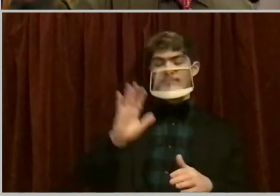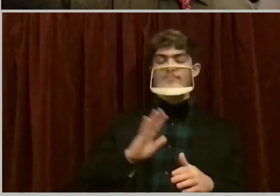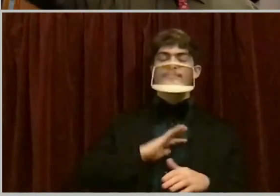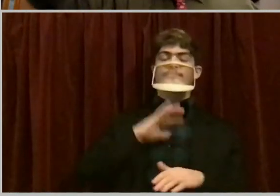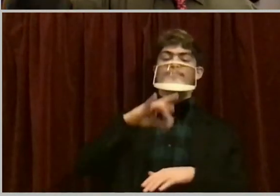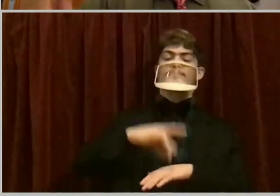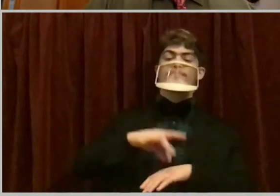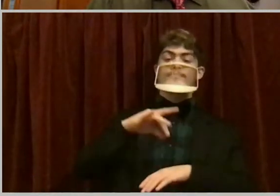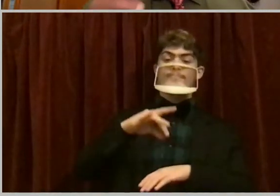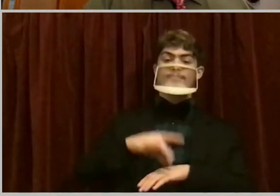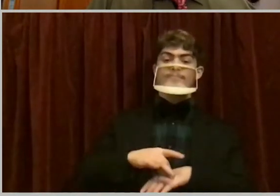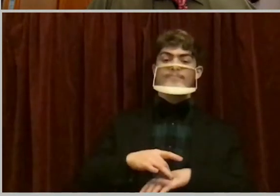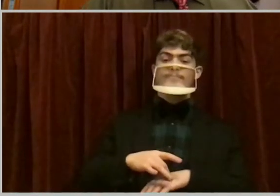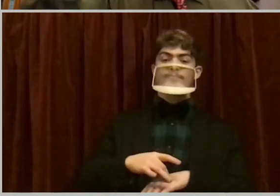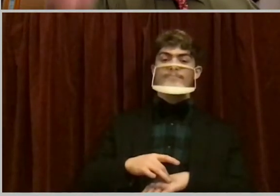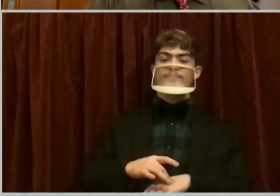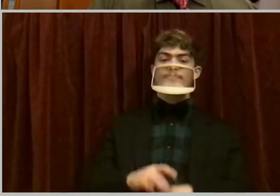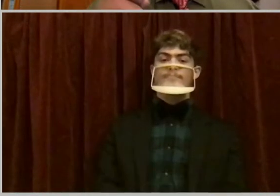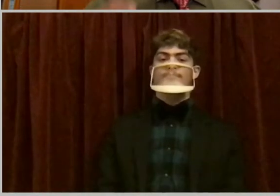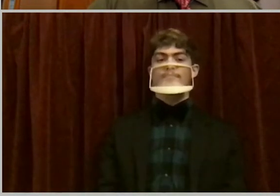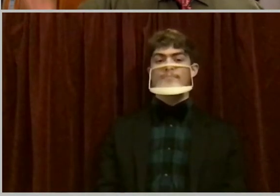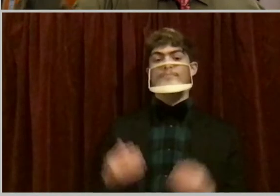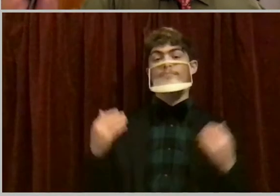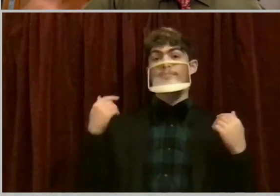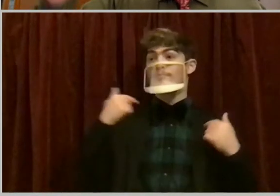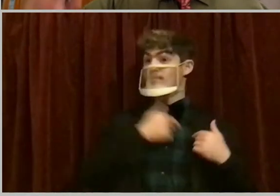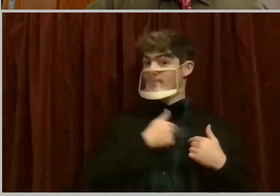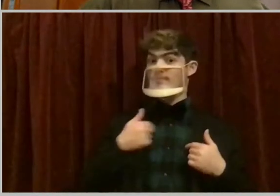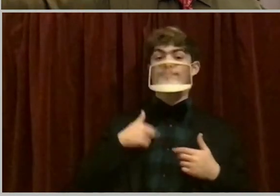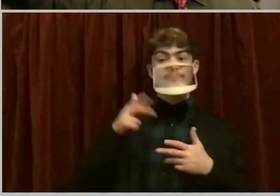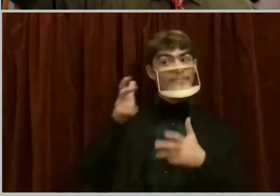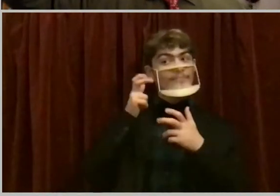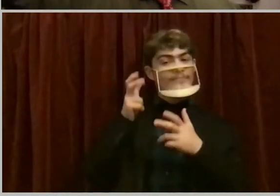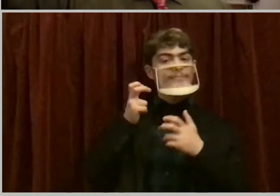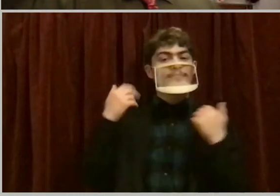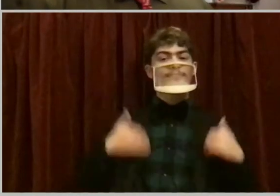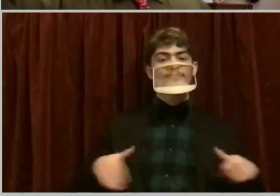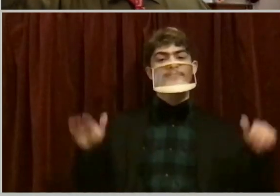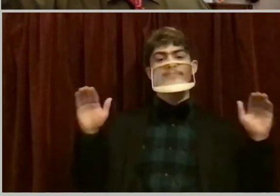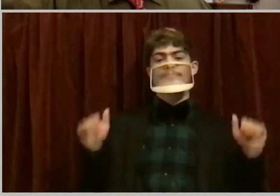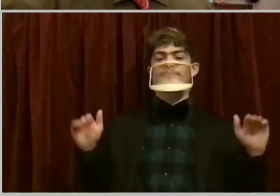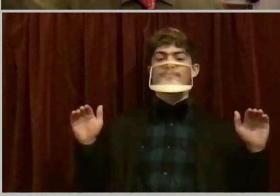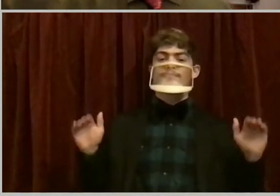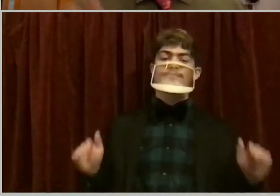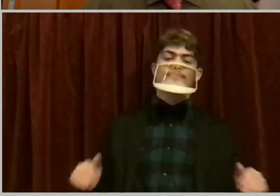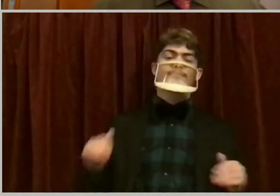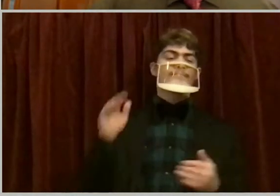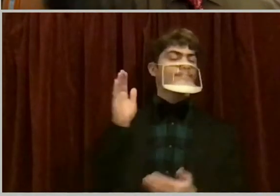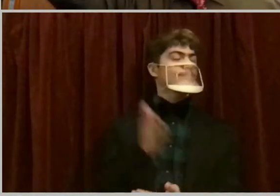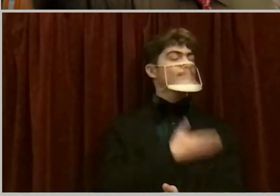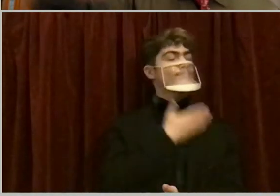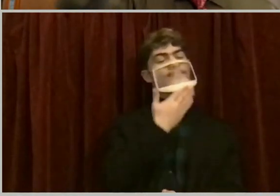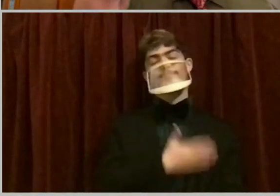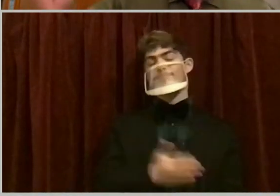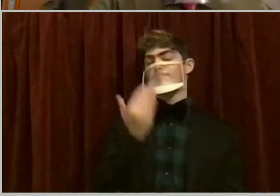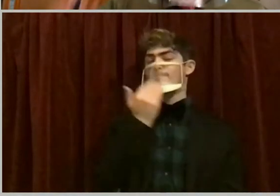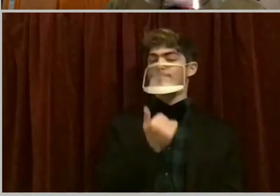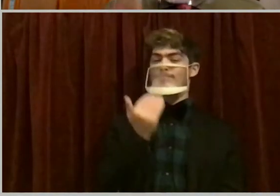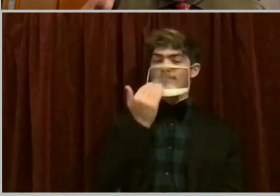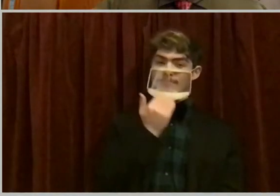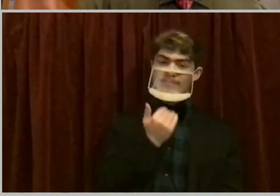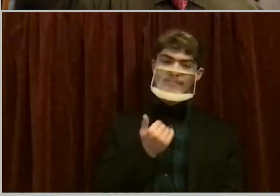men on earth. Angels we have heard on high,